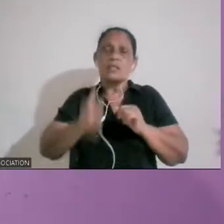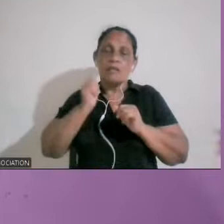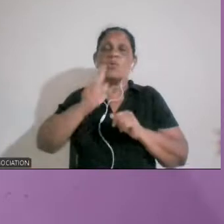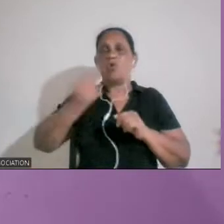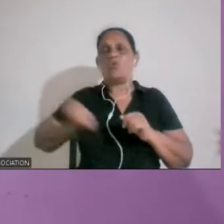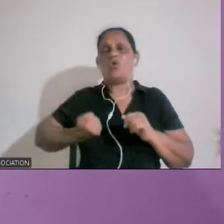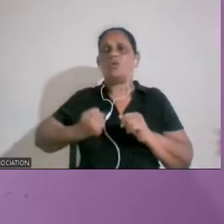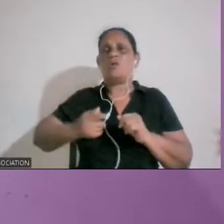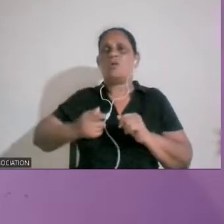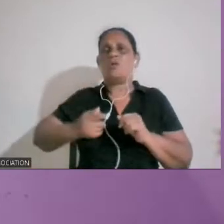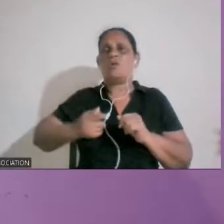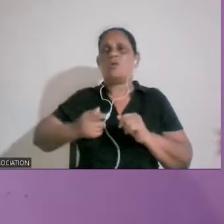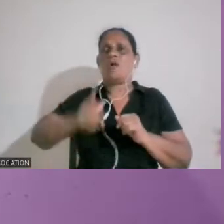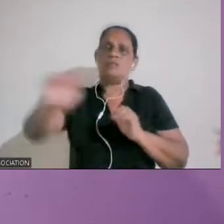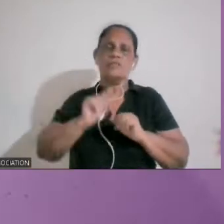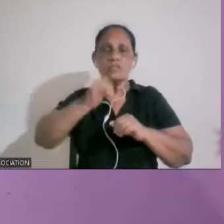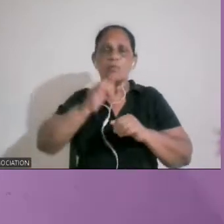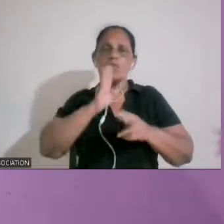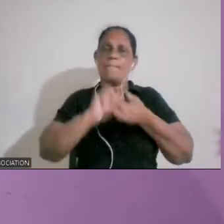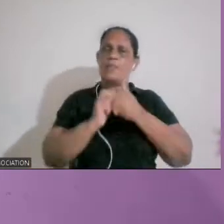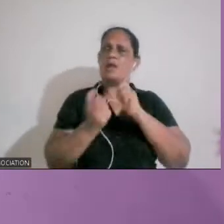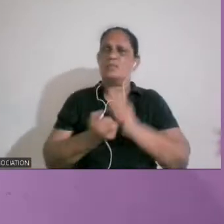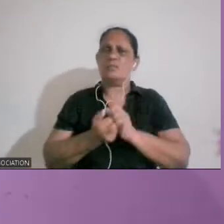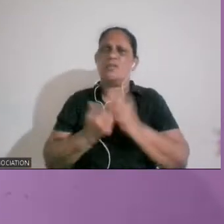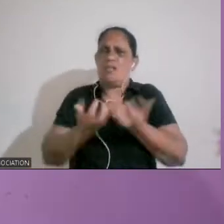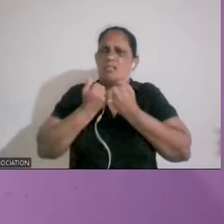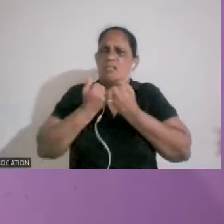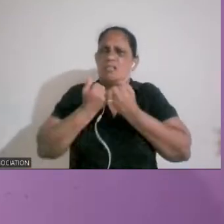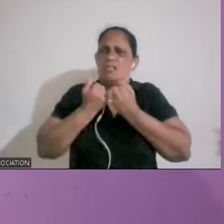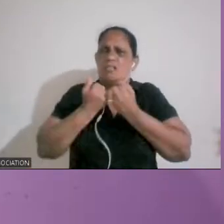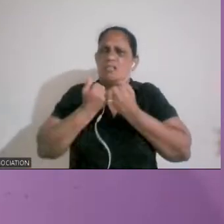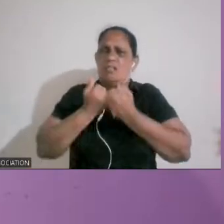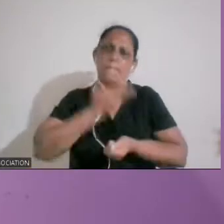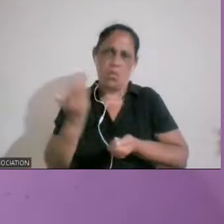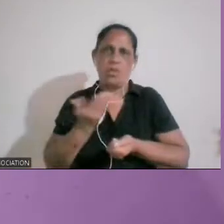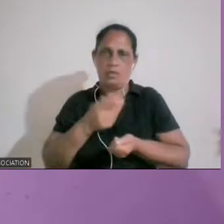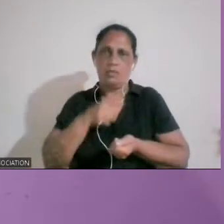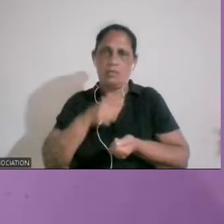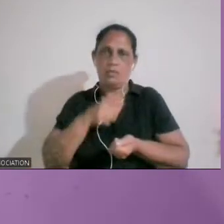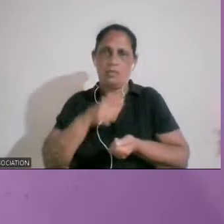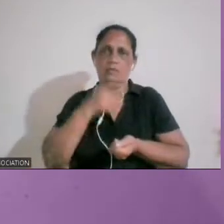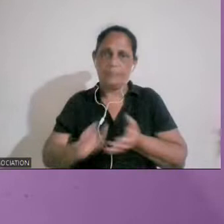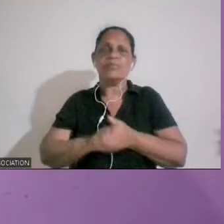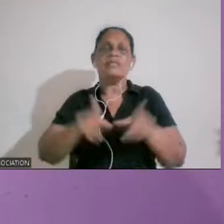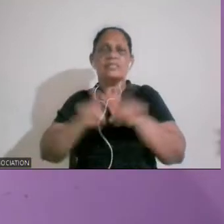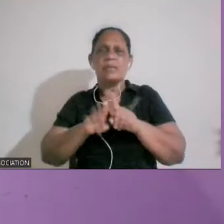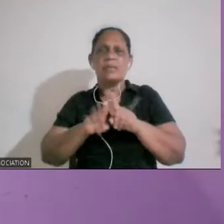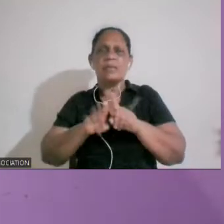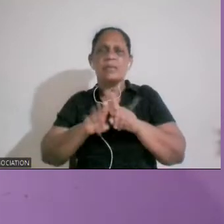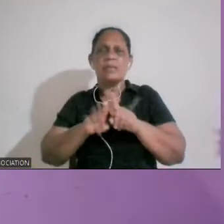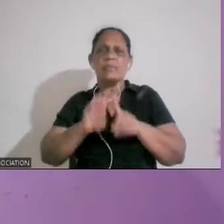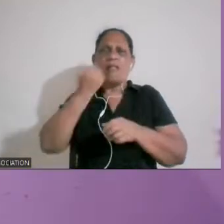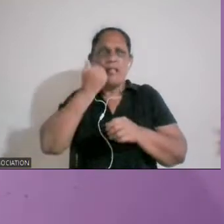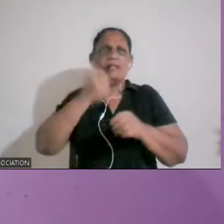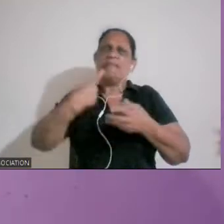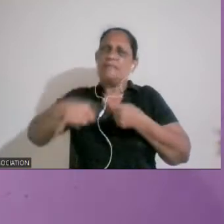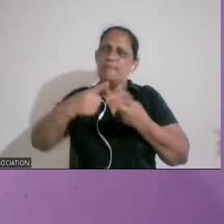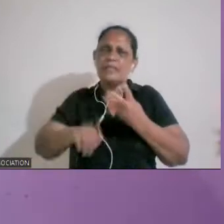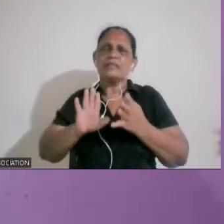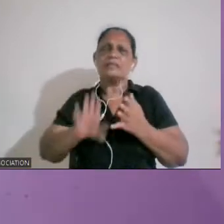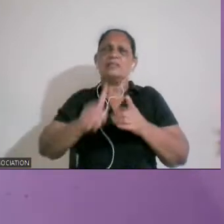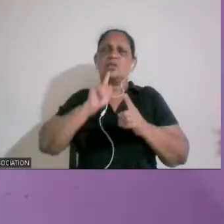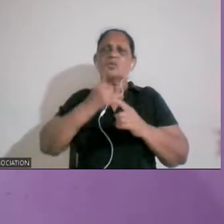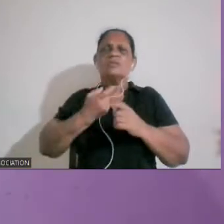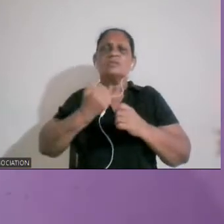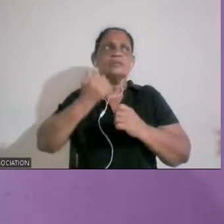this time, it is important to go and seek medical advice because there are a lot of underlying conditions that can lead to irregular periods. Things like